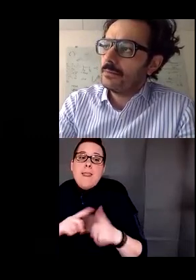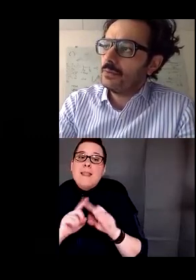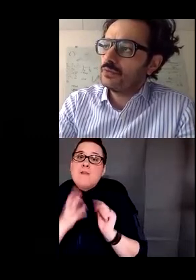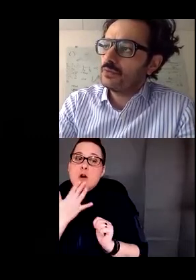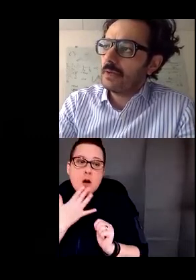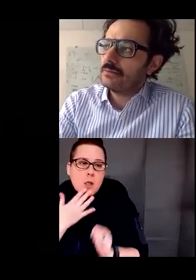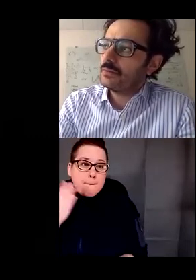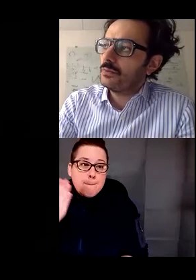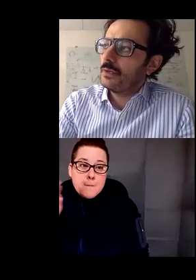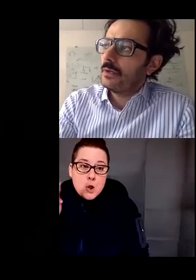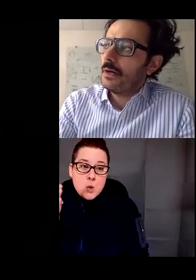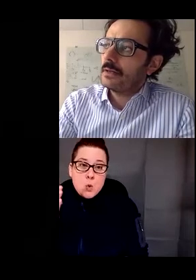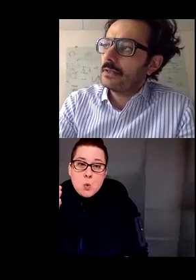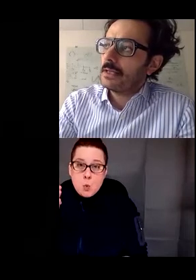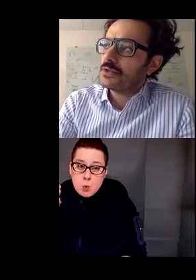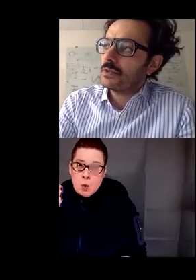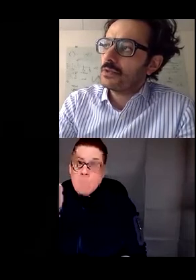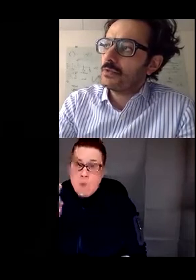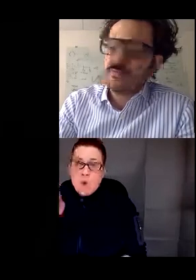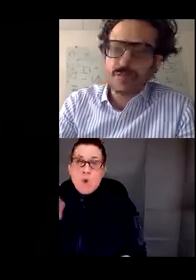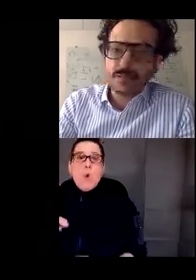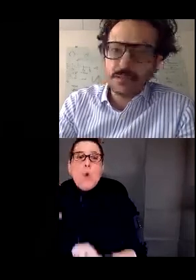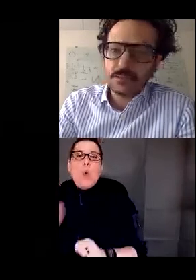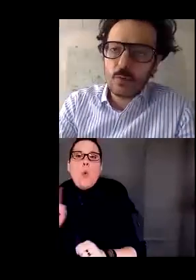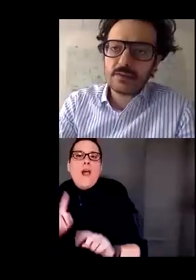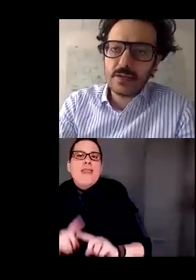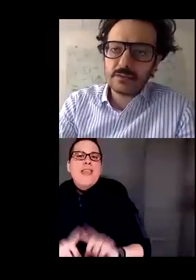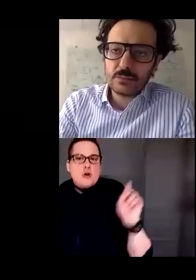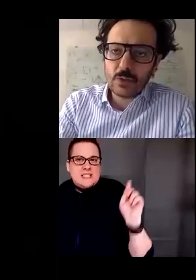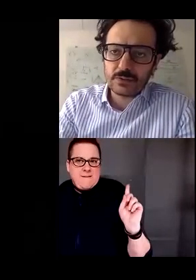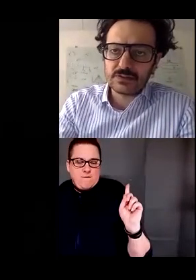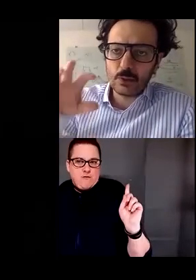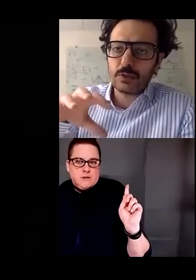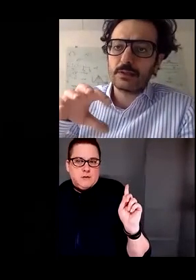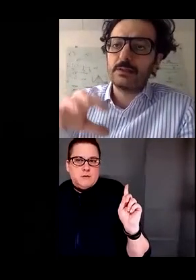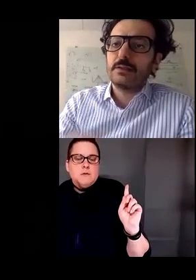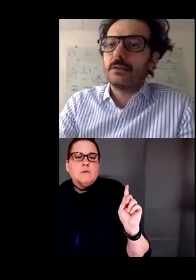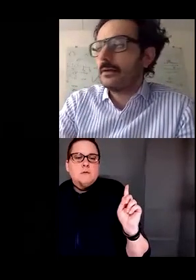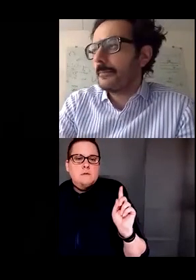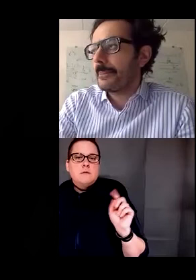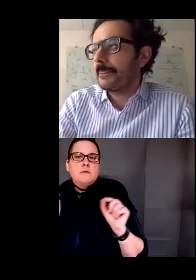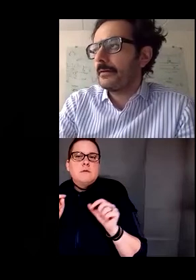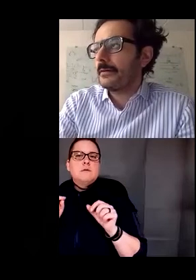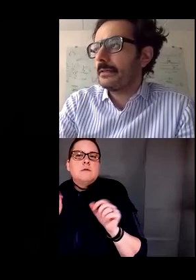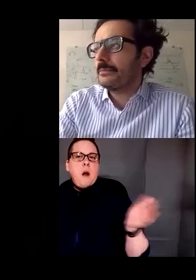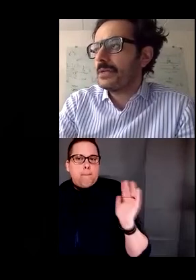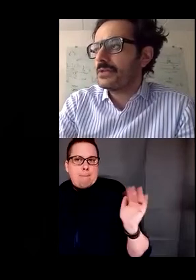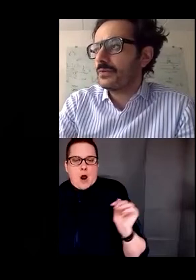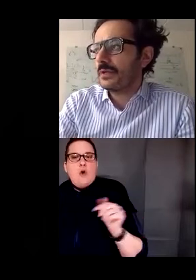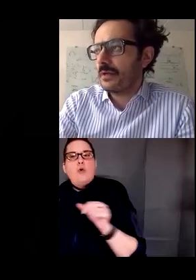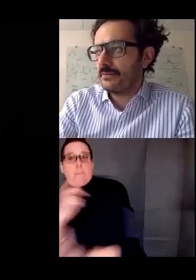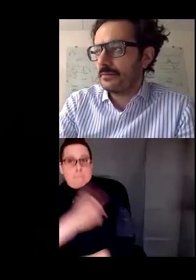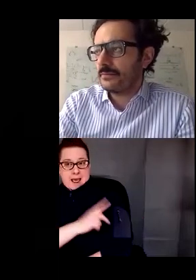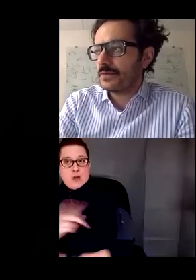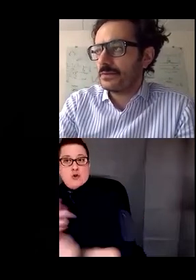in blue to light blue are the areas showing differences in white matter properties locally in patients